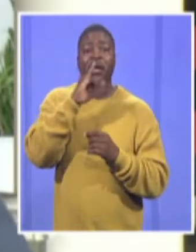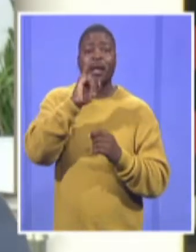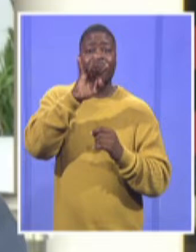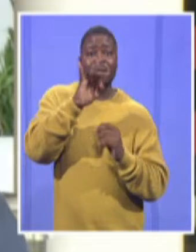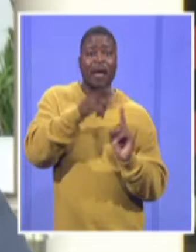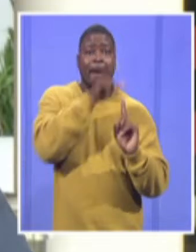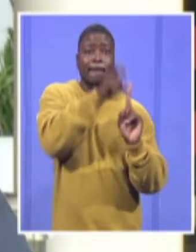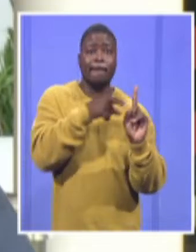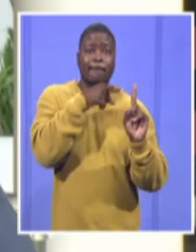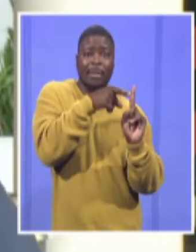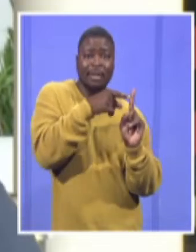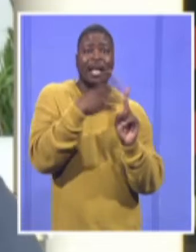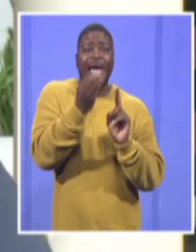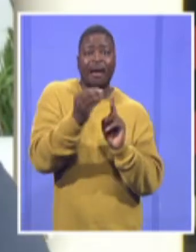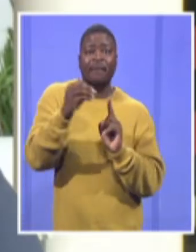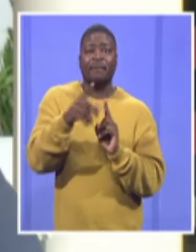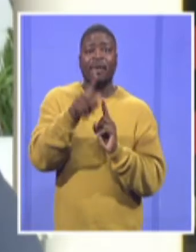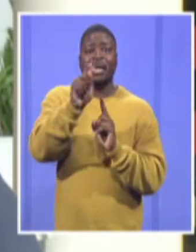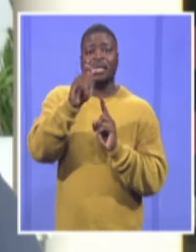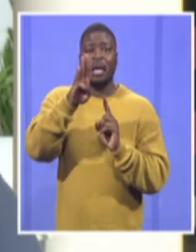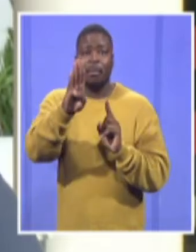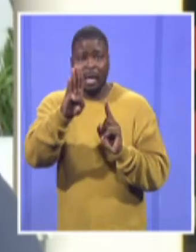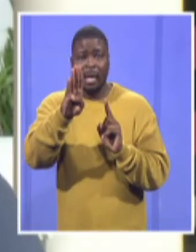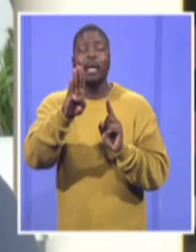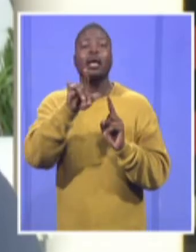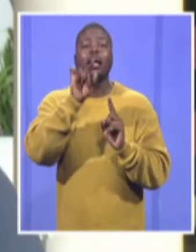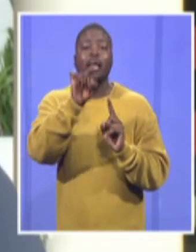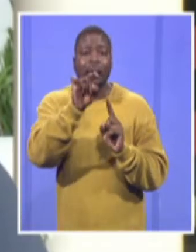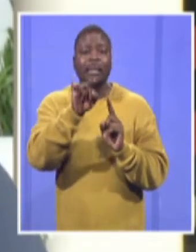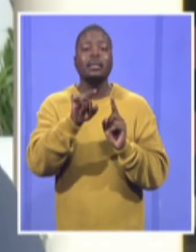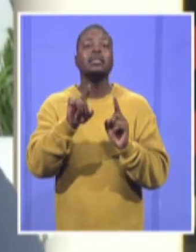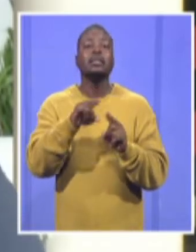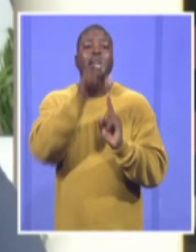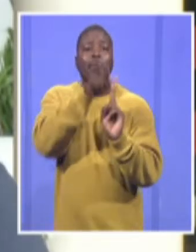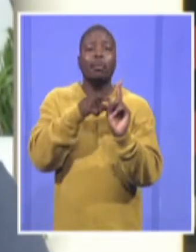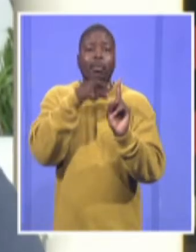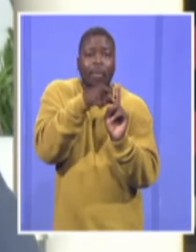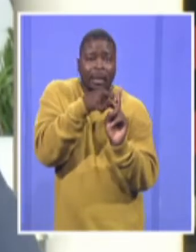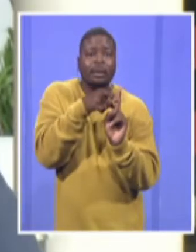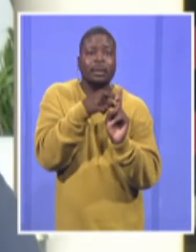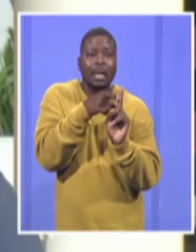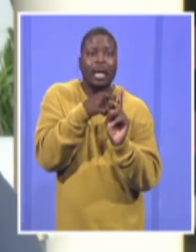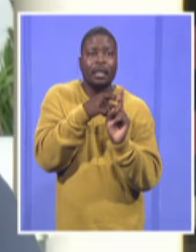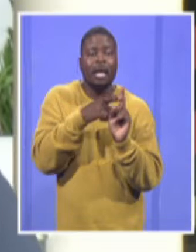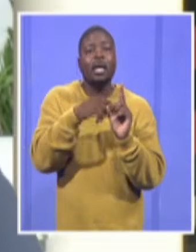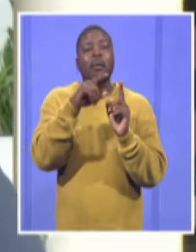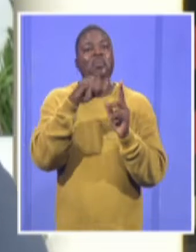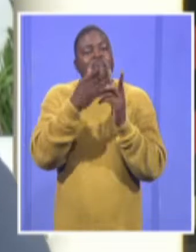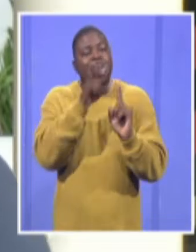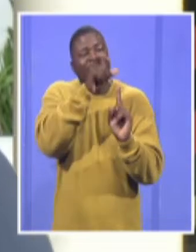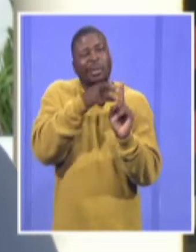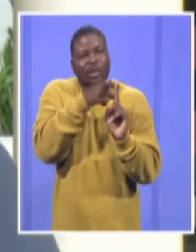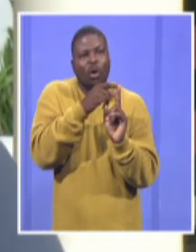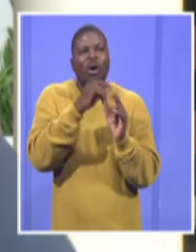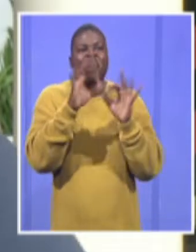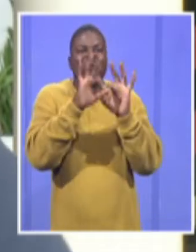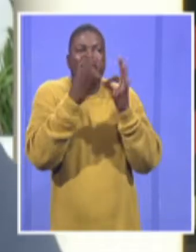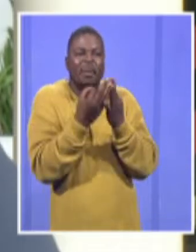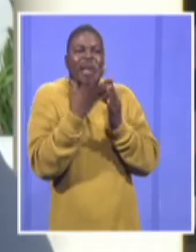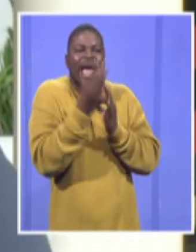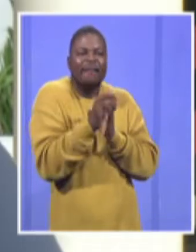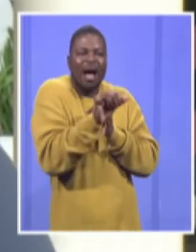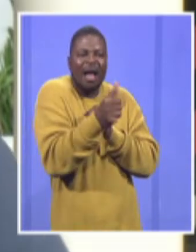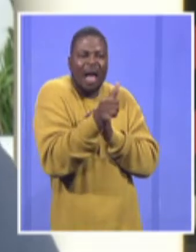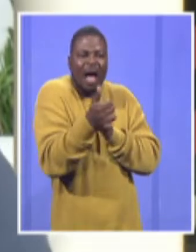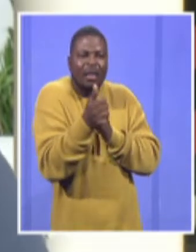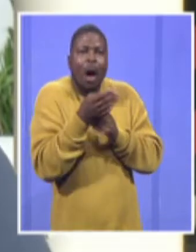who's exposed to TB and is living with that person can be given 3 HP. So what does it mean? Then you cannot